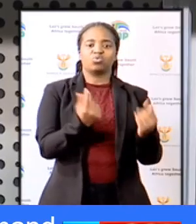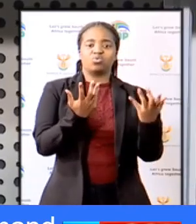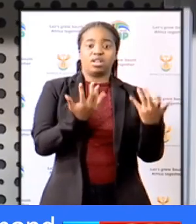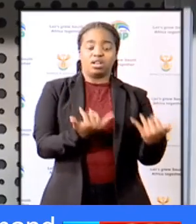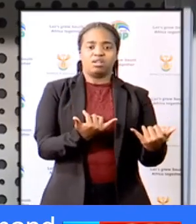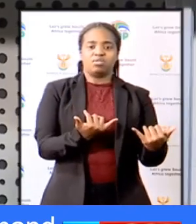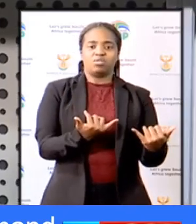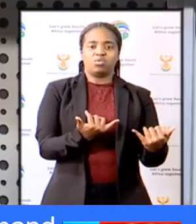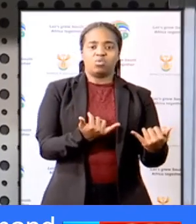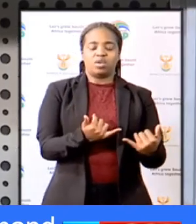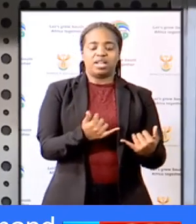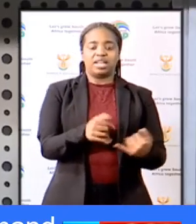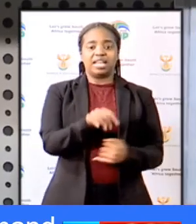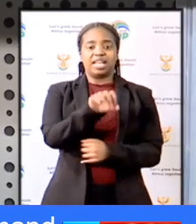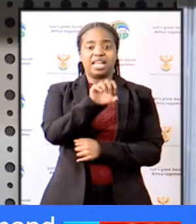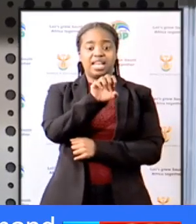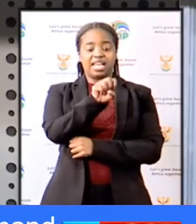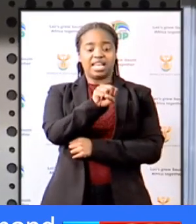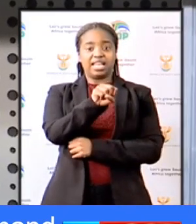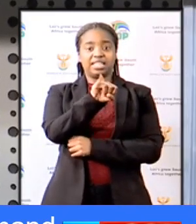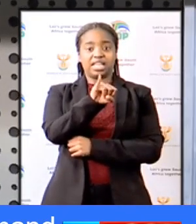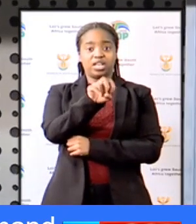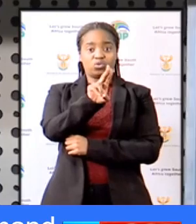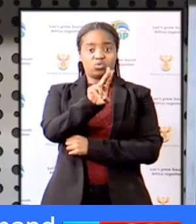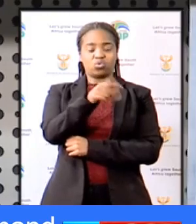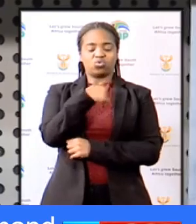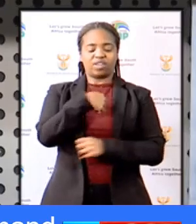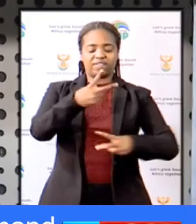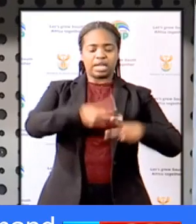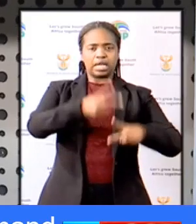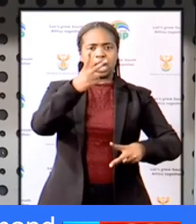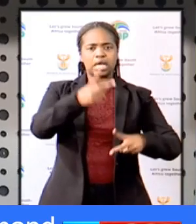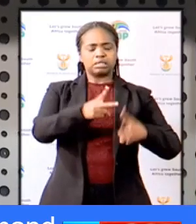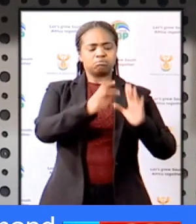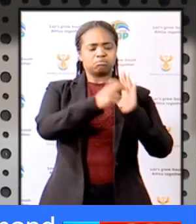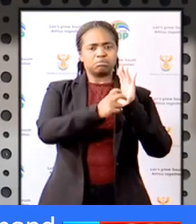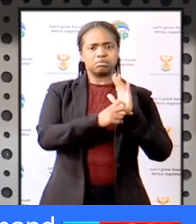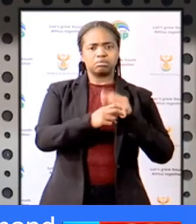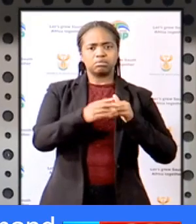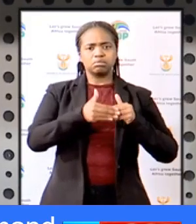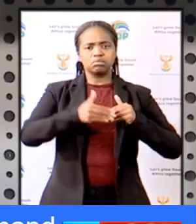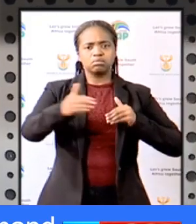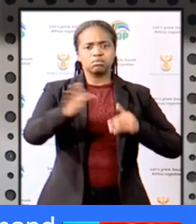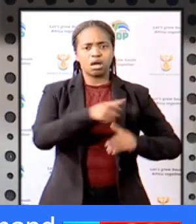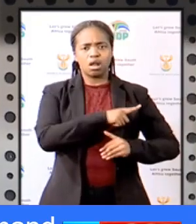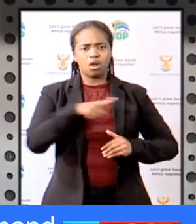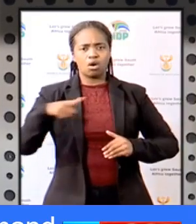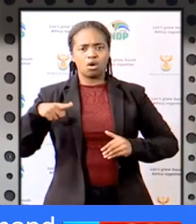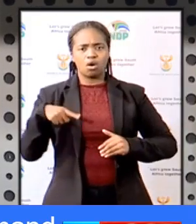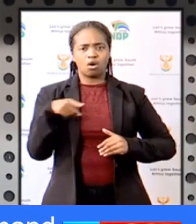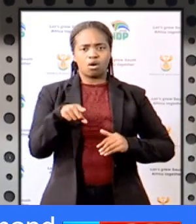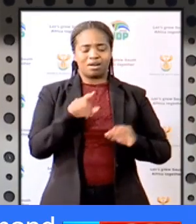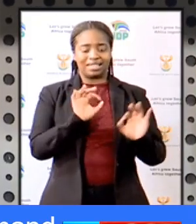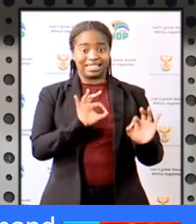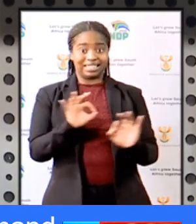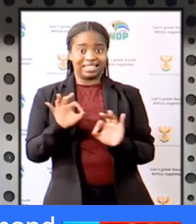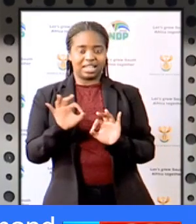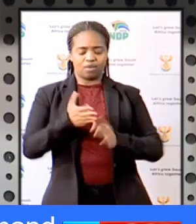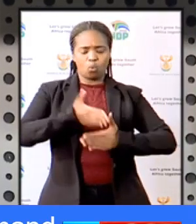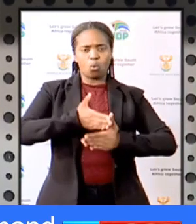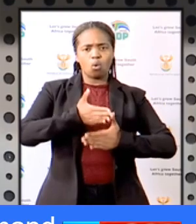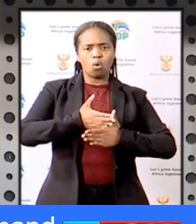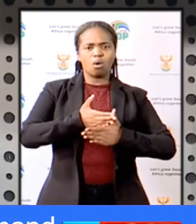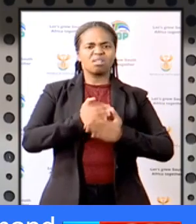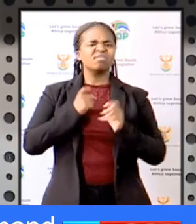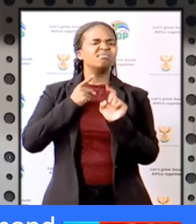with the SIU, to finalize the legalities, the extent of the proclamation, for what purpose,